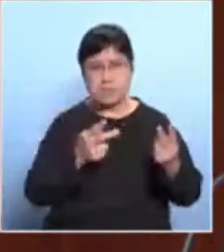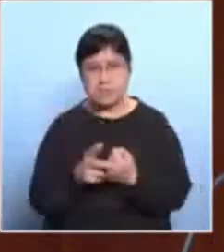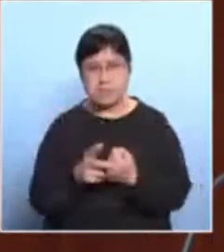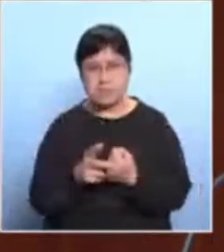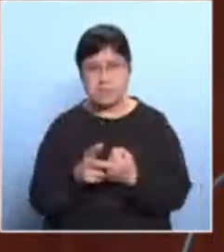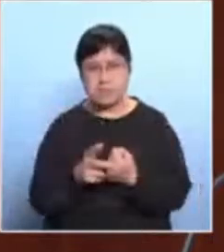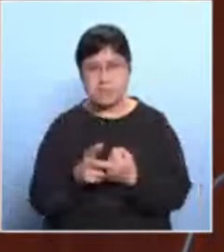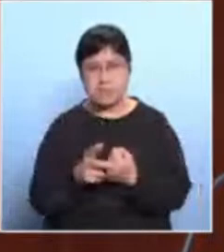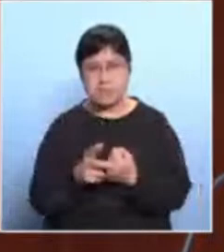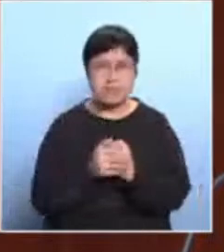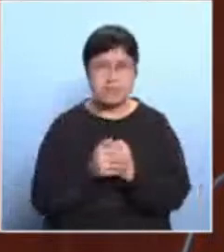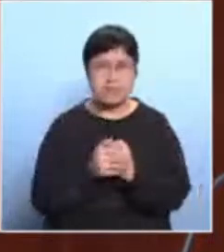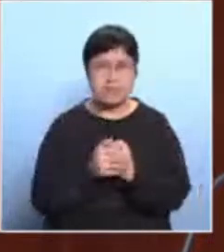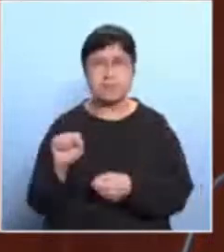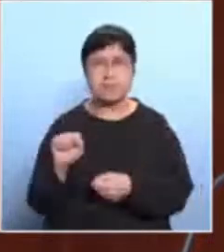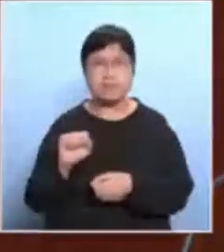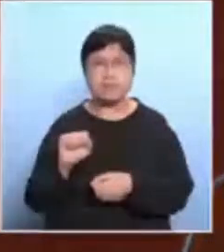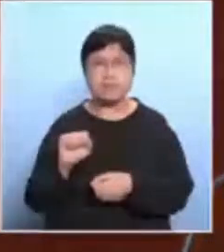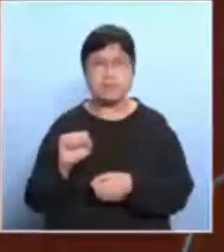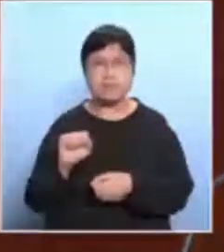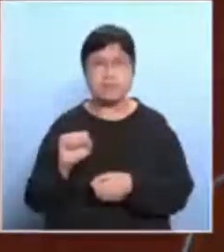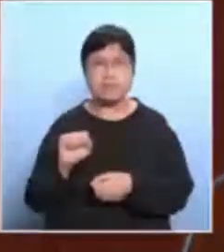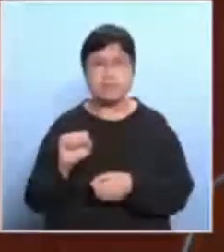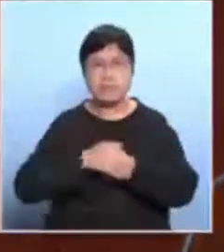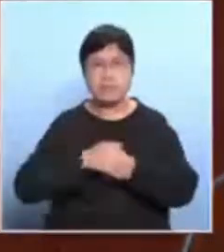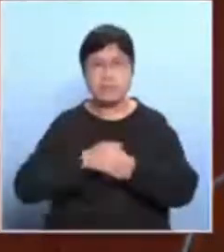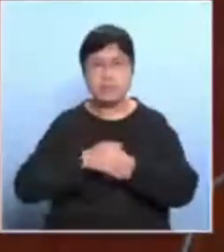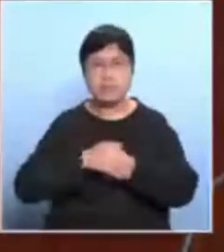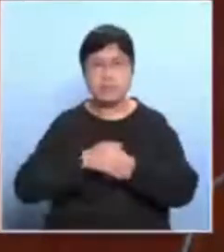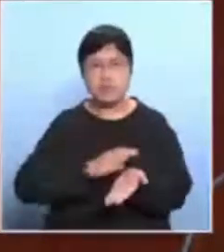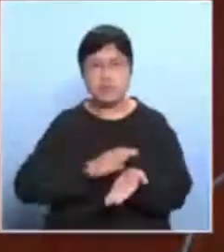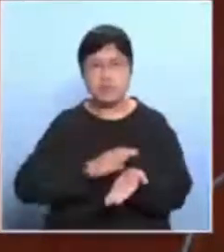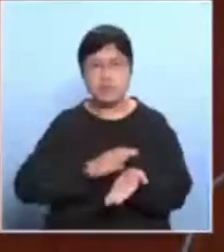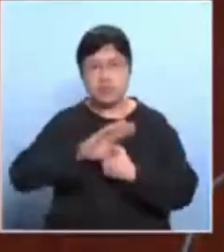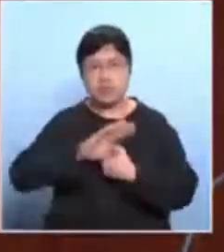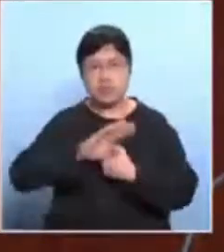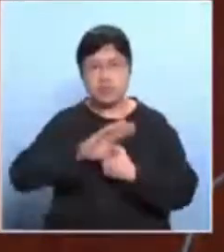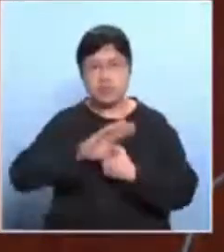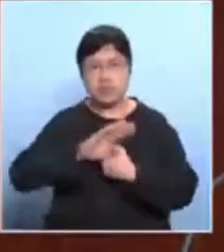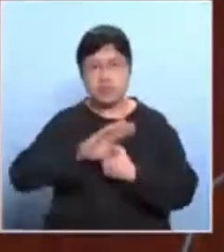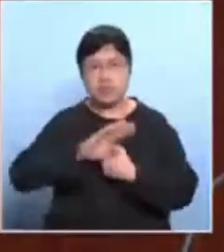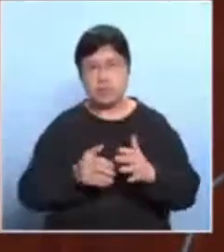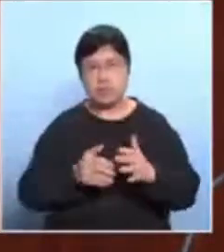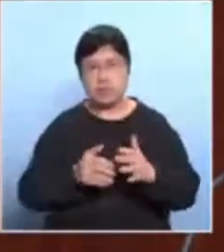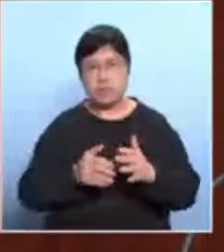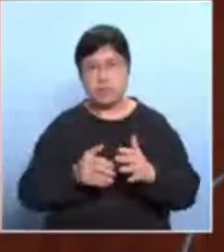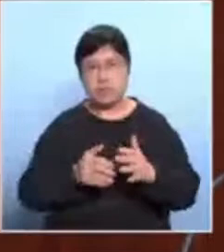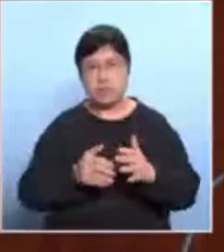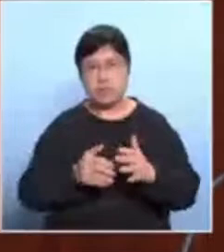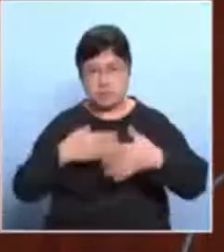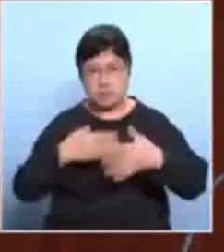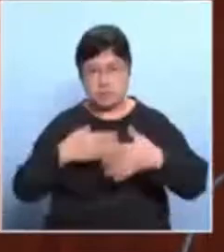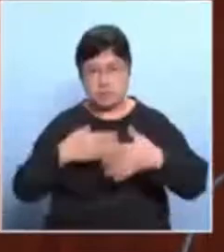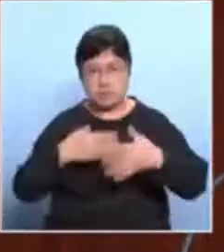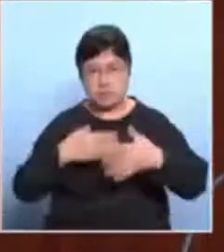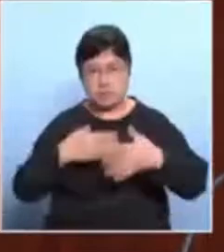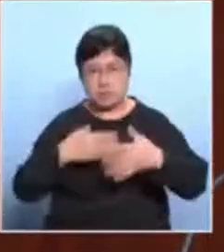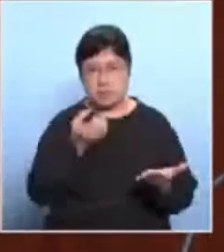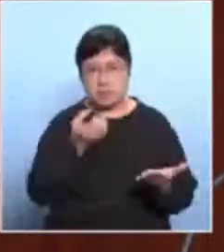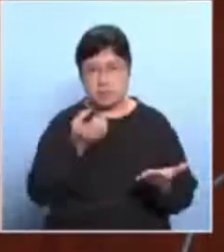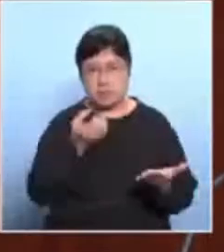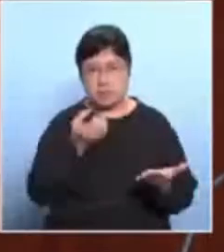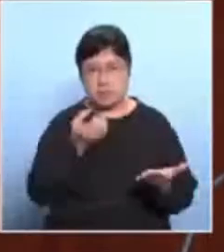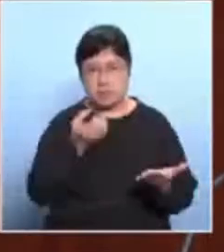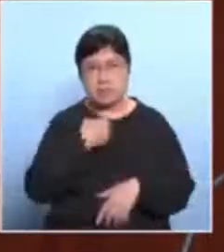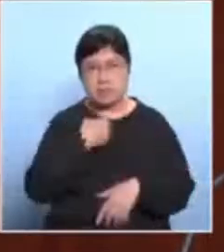2. Accession to the International Council for Harmonization of Technical Requirements for Pharmaceuticals for Human